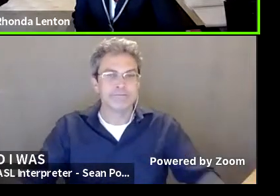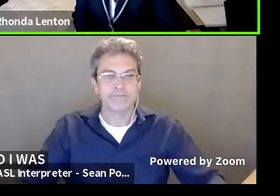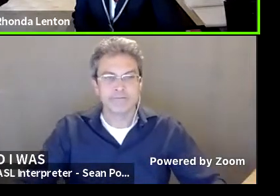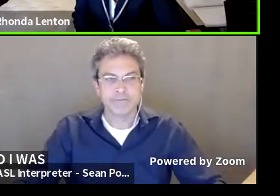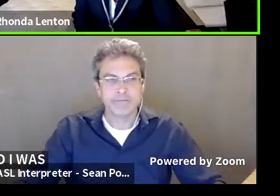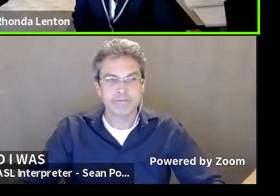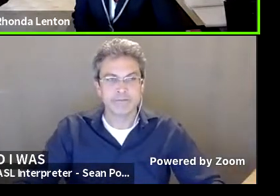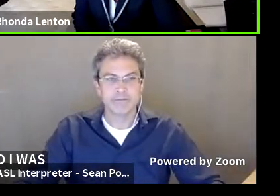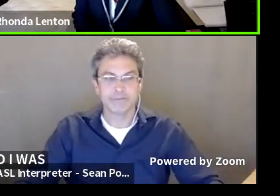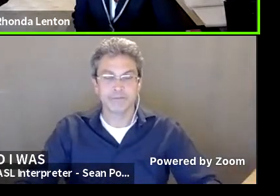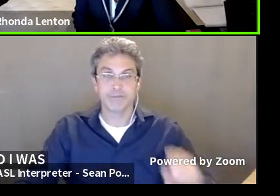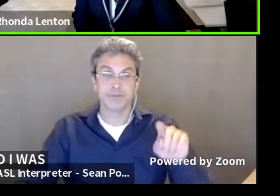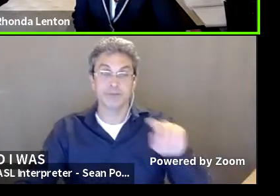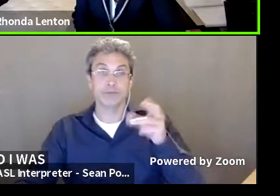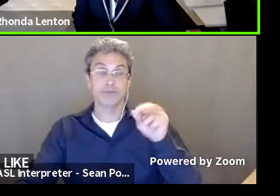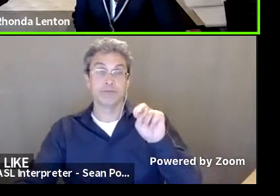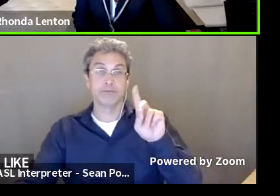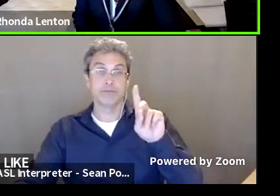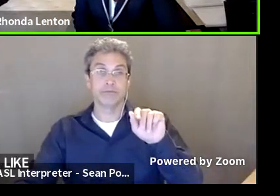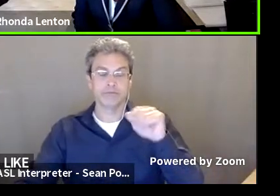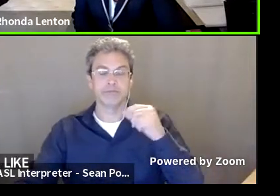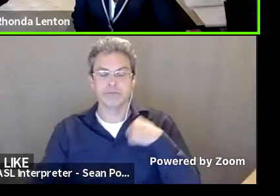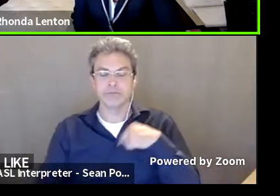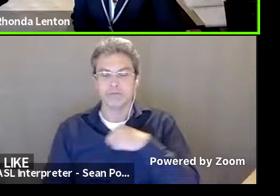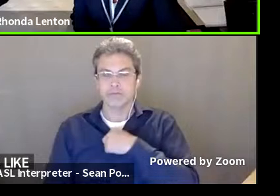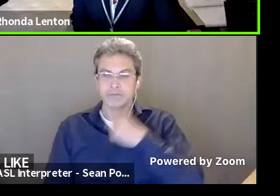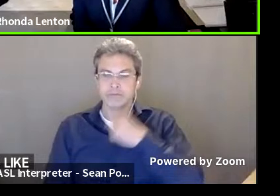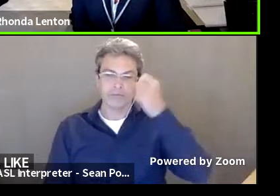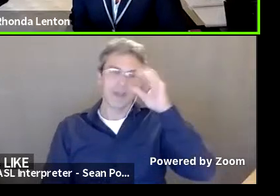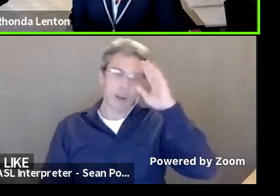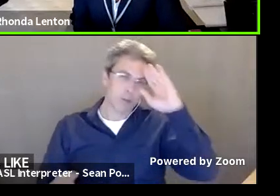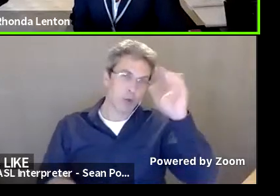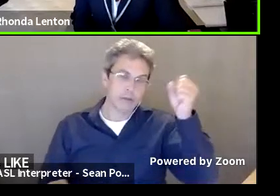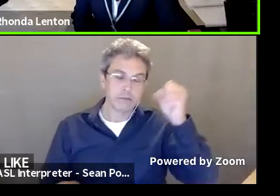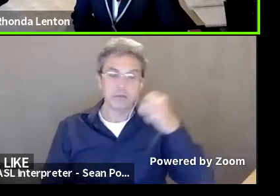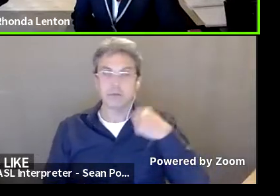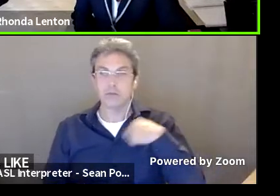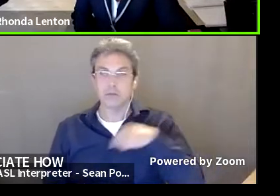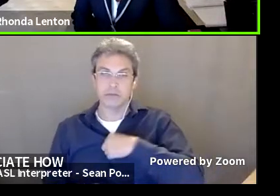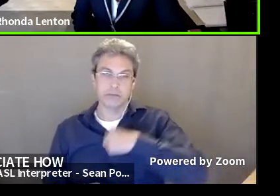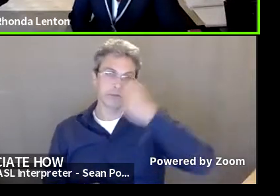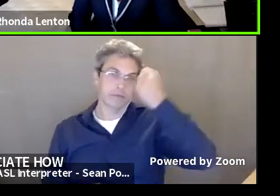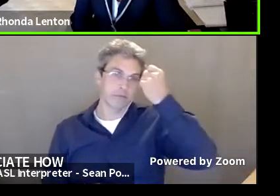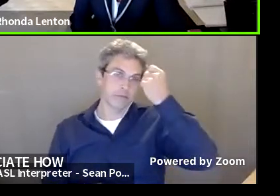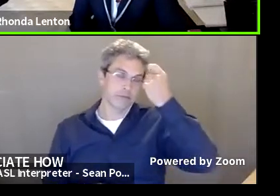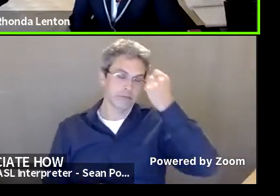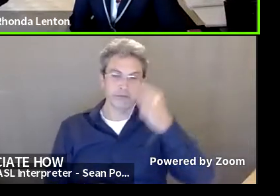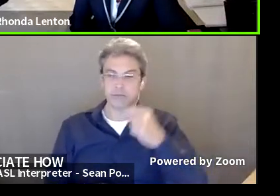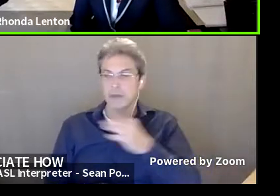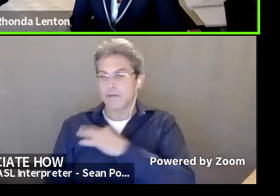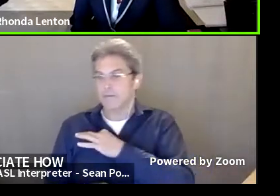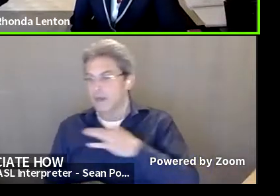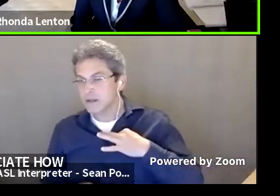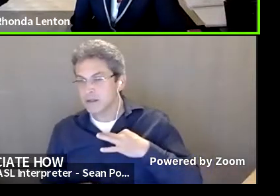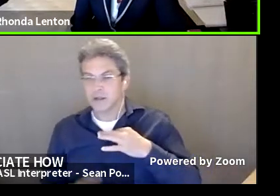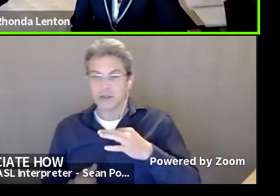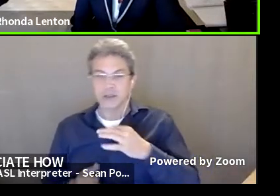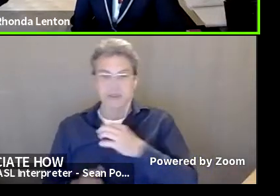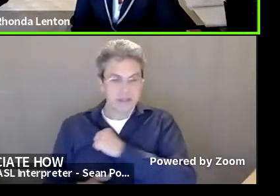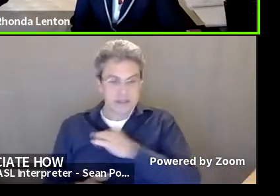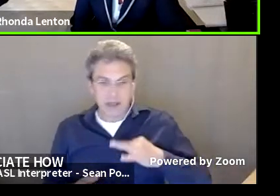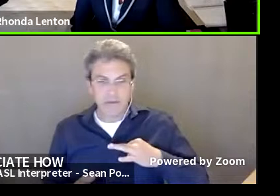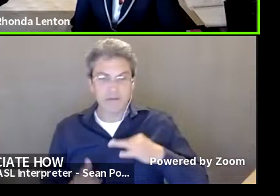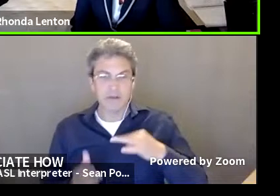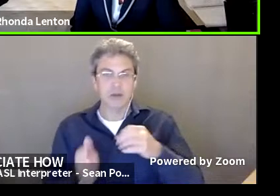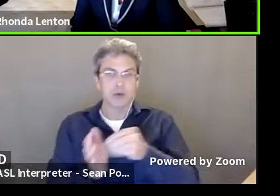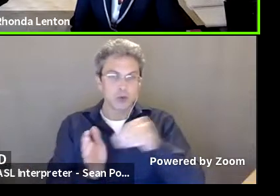we really appreciate how important it is that everyone, our faculty and students and staff, really know as early